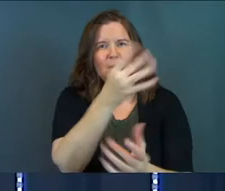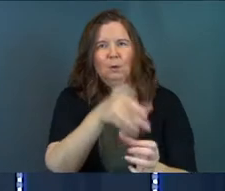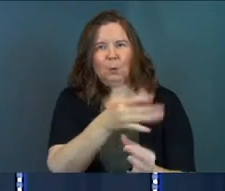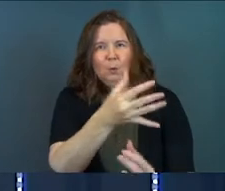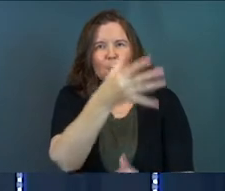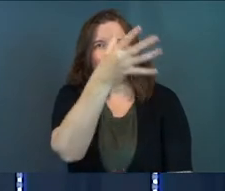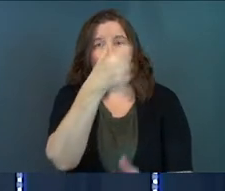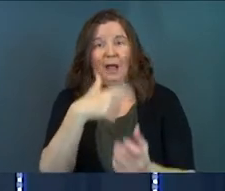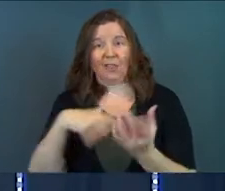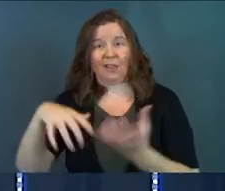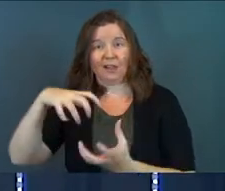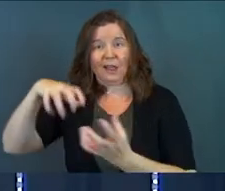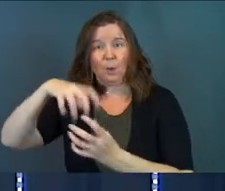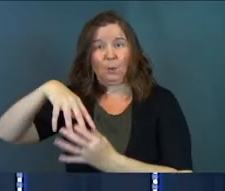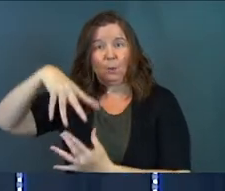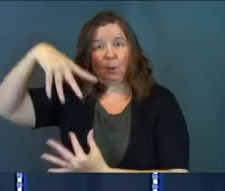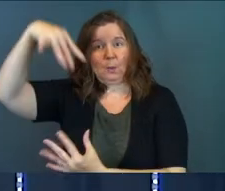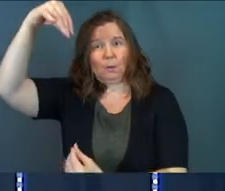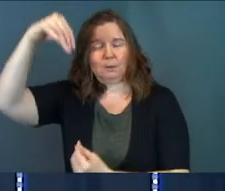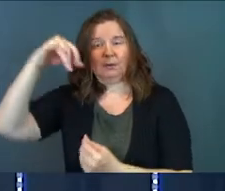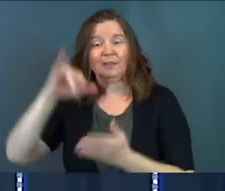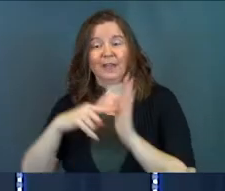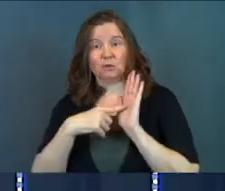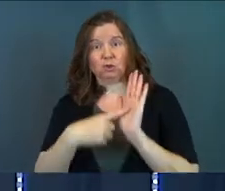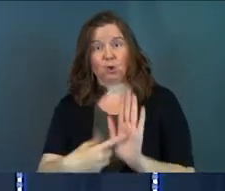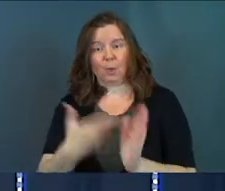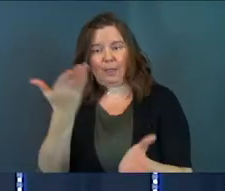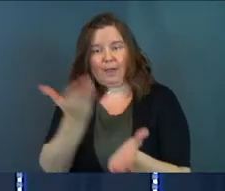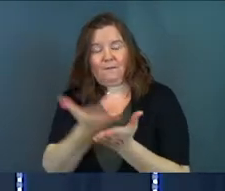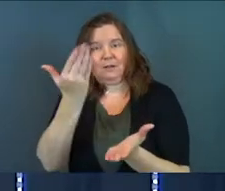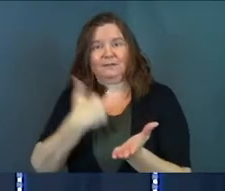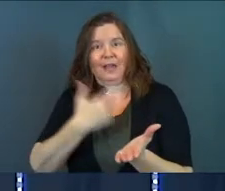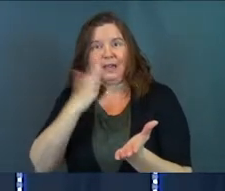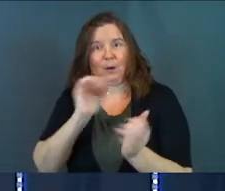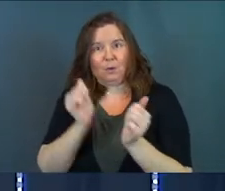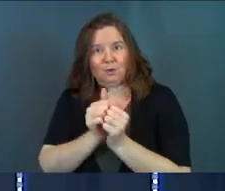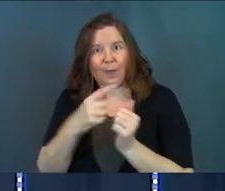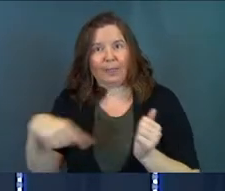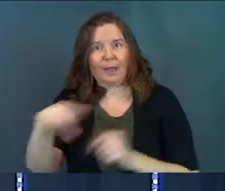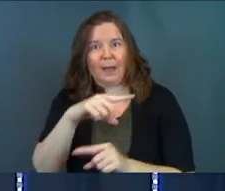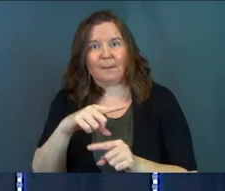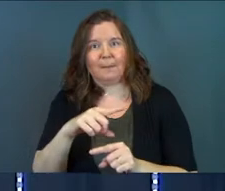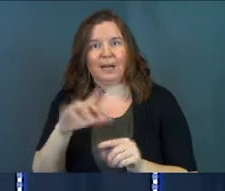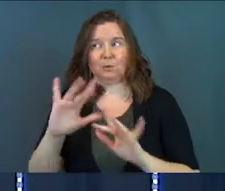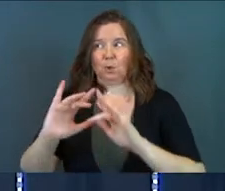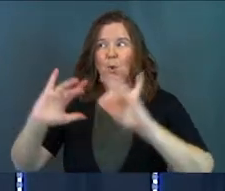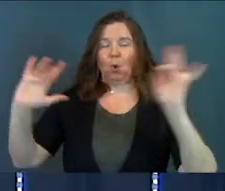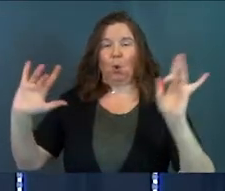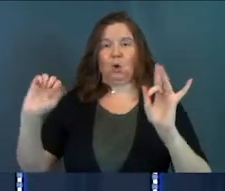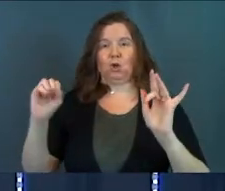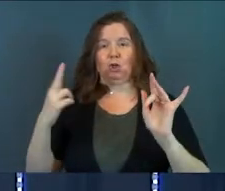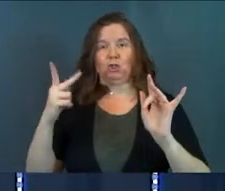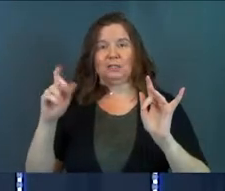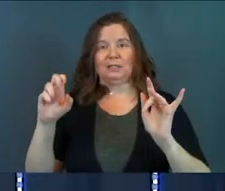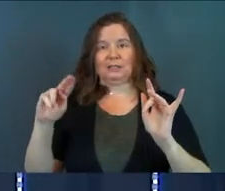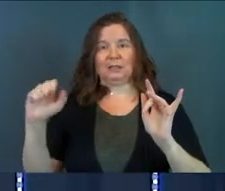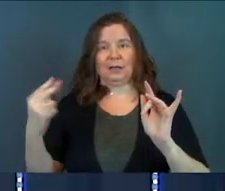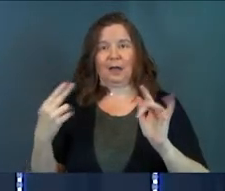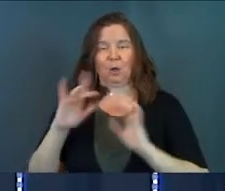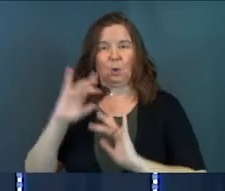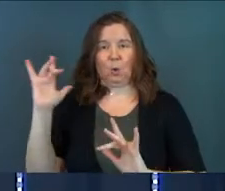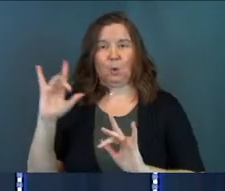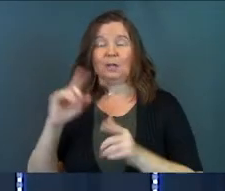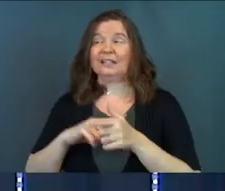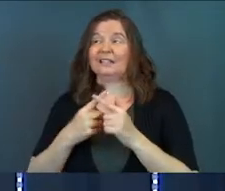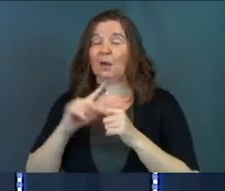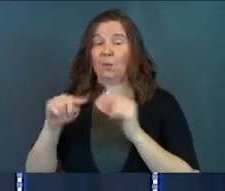Shekinah. It was evidence to the presence of God, that God was amongst them. And James is sitting here saying that when Jesus Christ came, he was